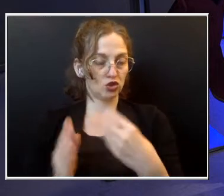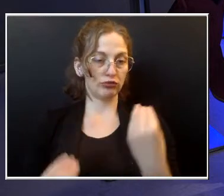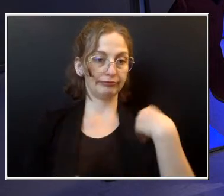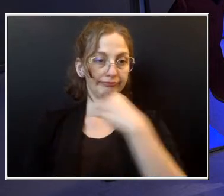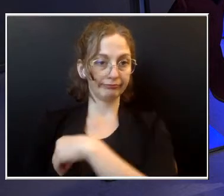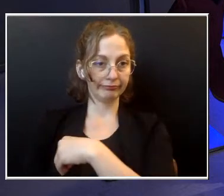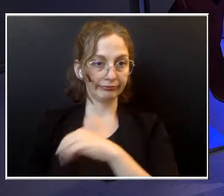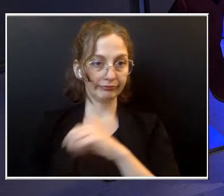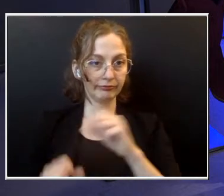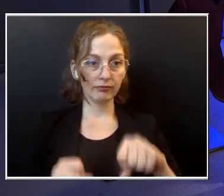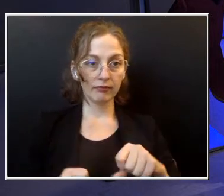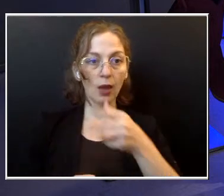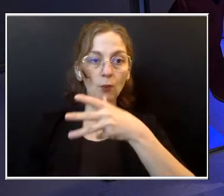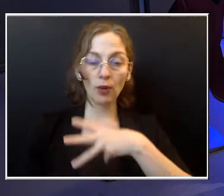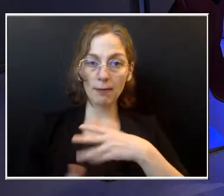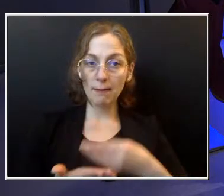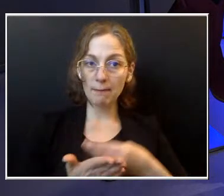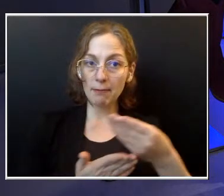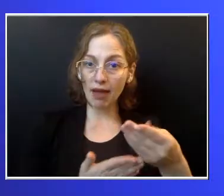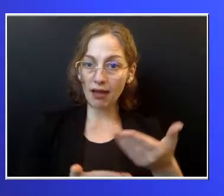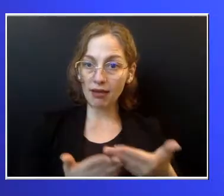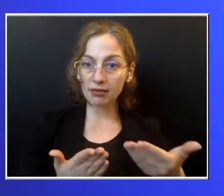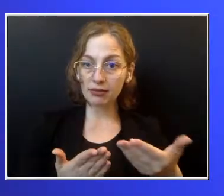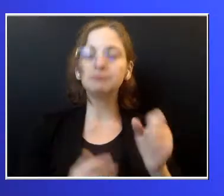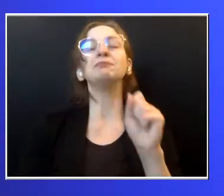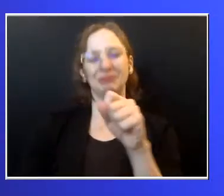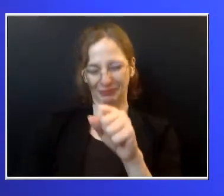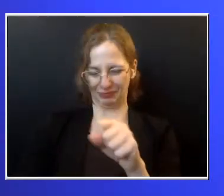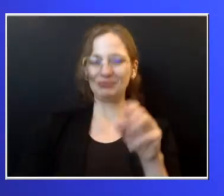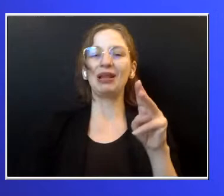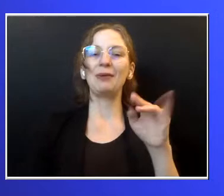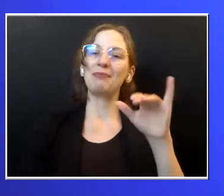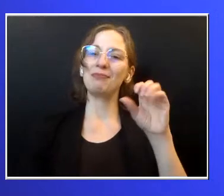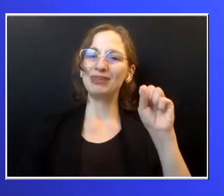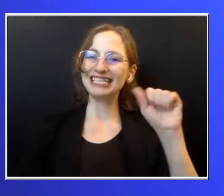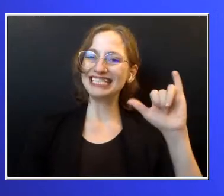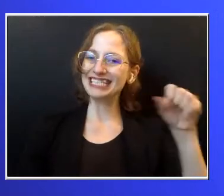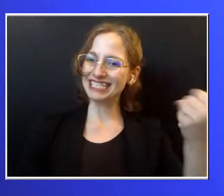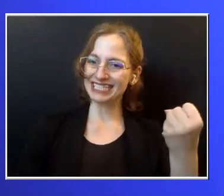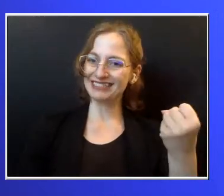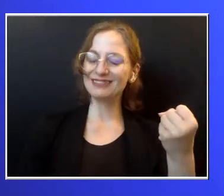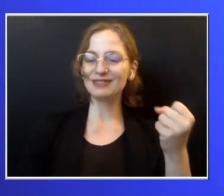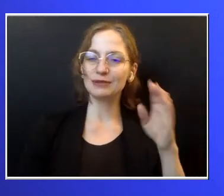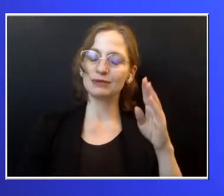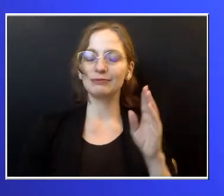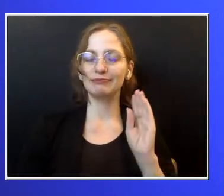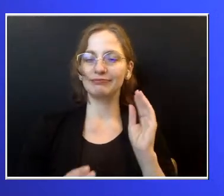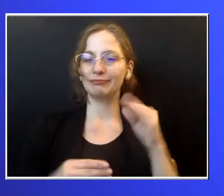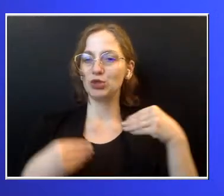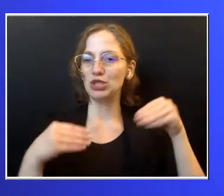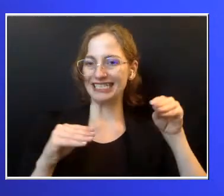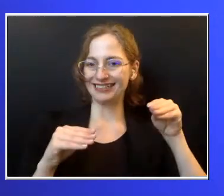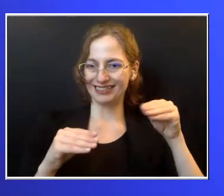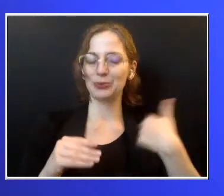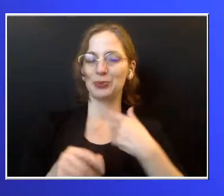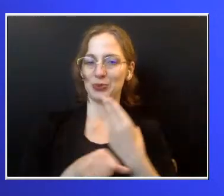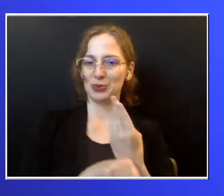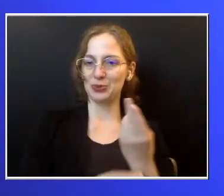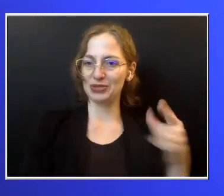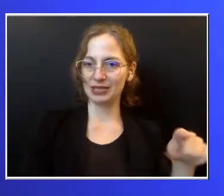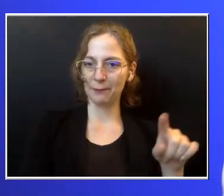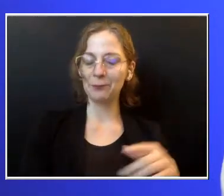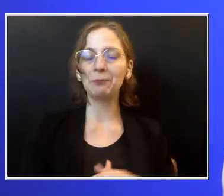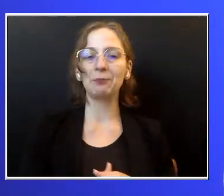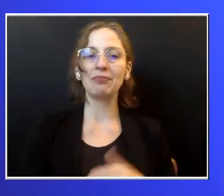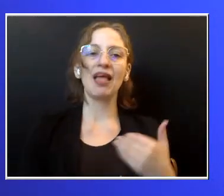there are, and Missy's Boutique is the place that we use, and they've got a variety of different, you know, bras